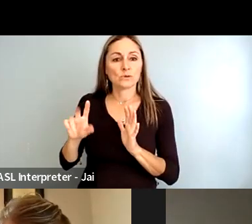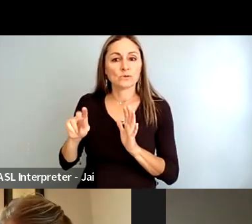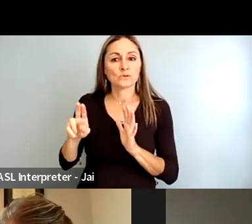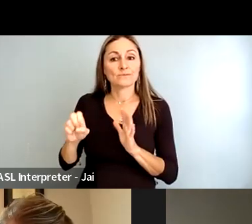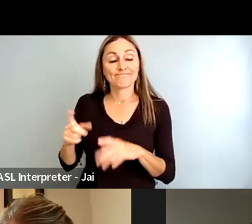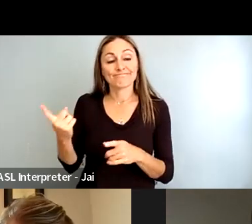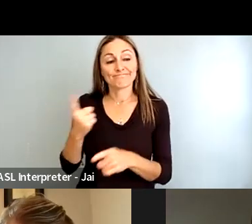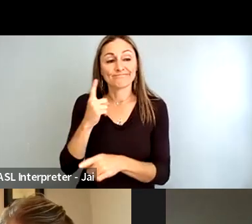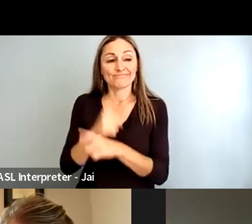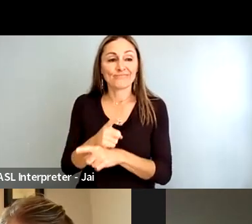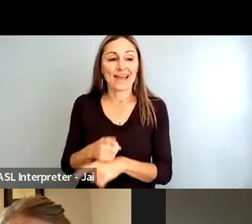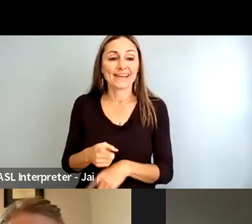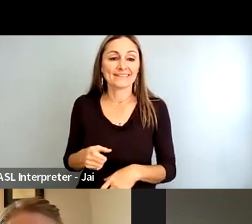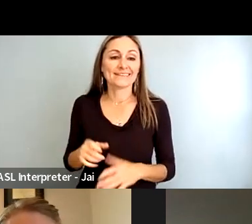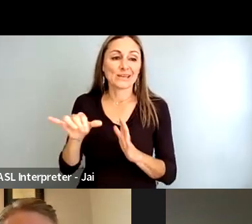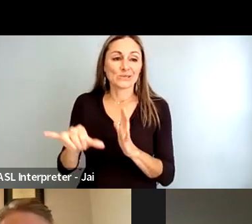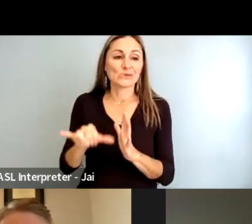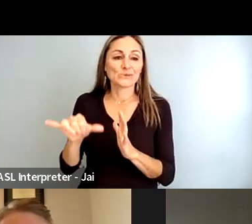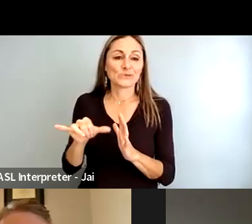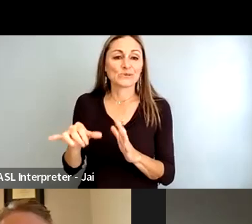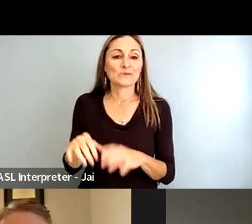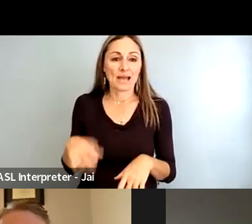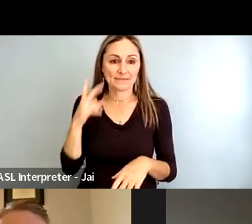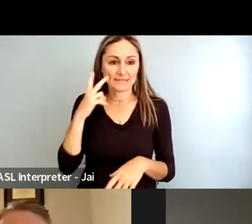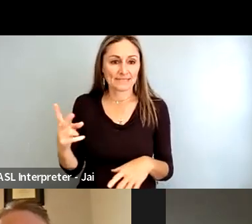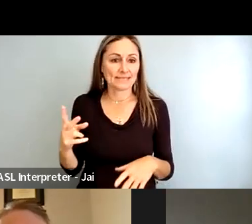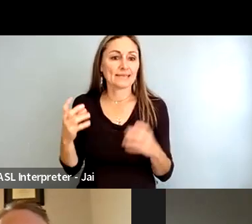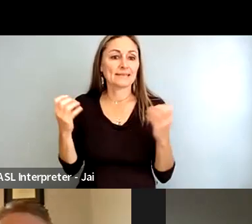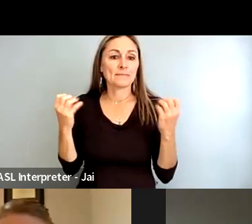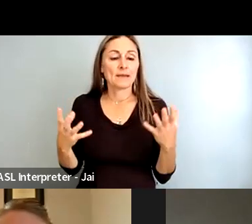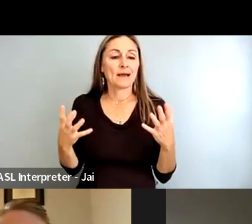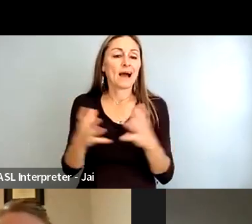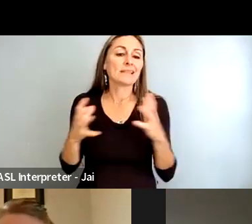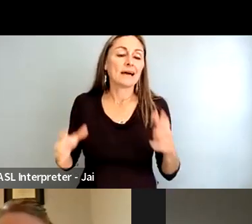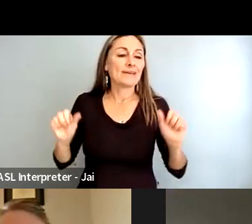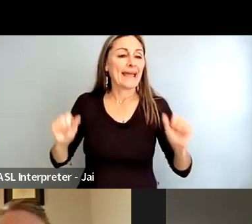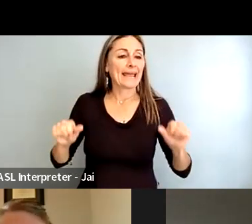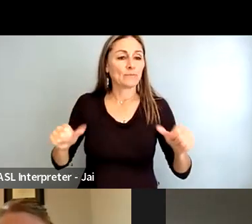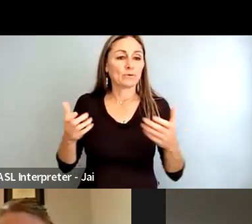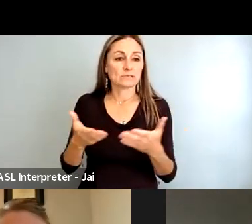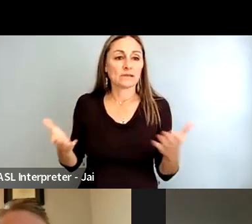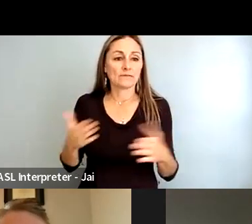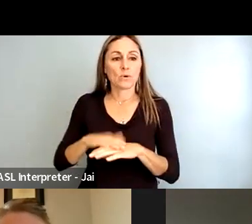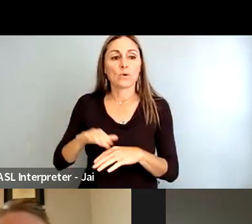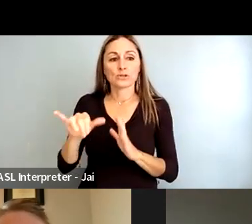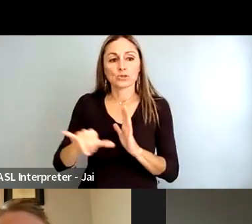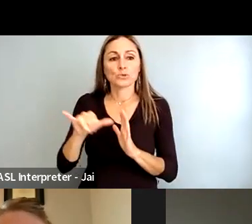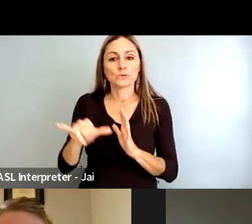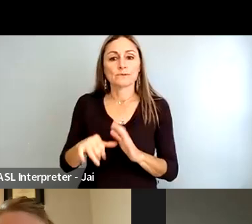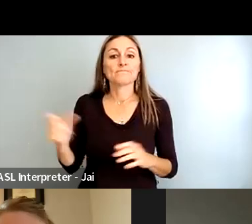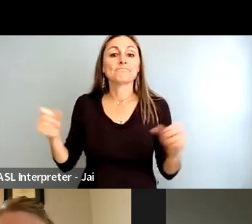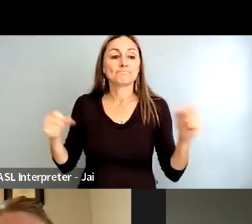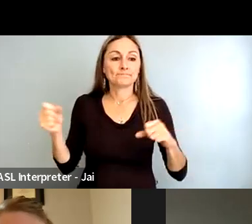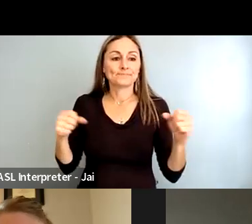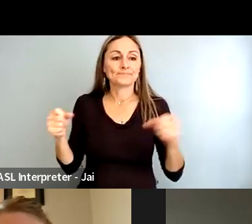YouTube. Yeah. I've seen a lot of able stuff on YouTube. Yep. Yeah, we